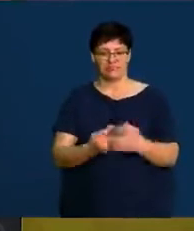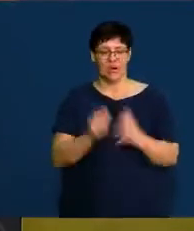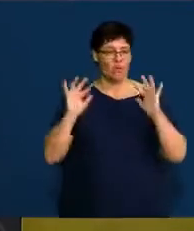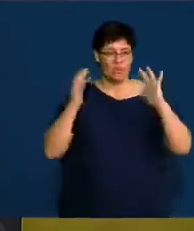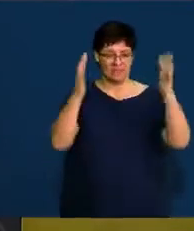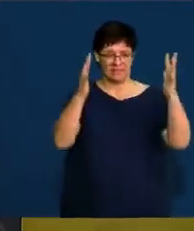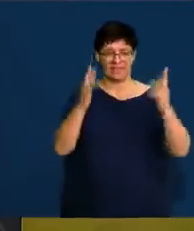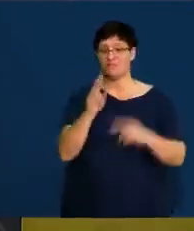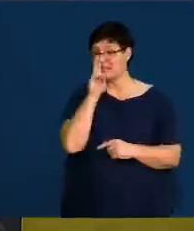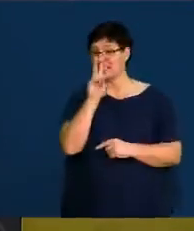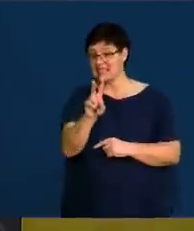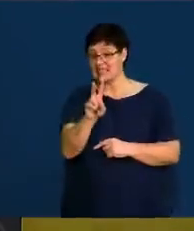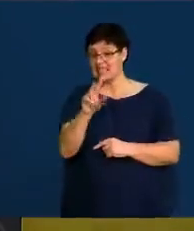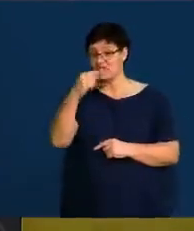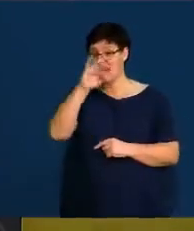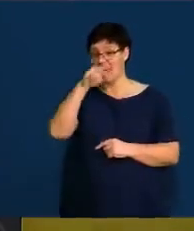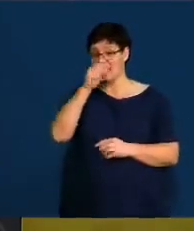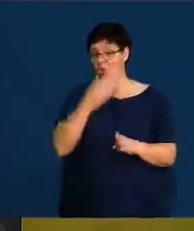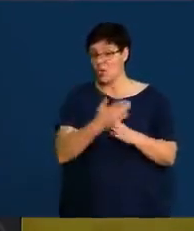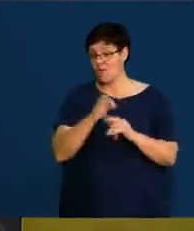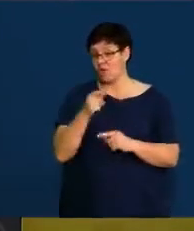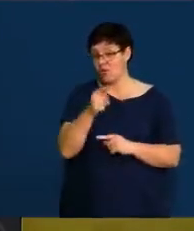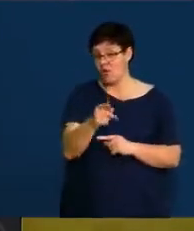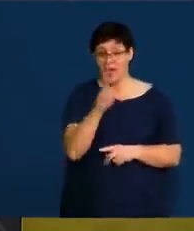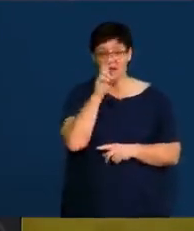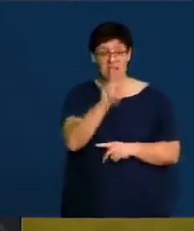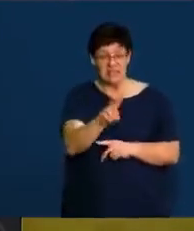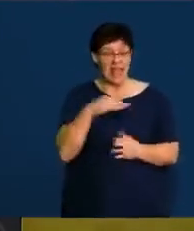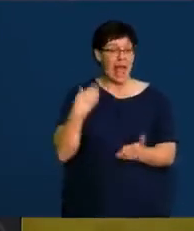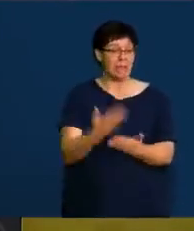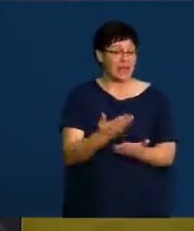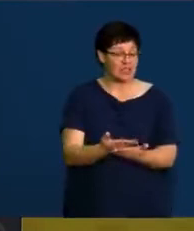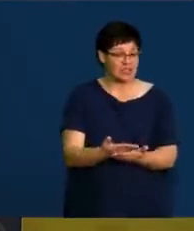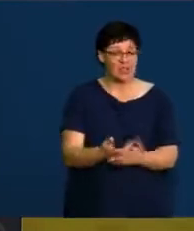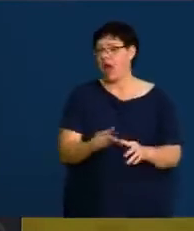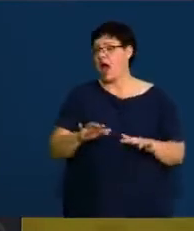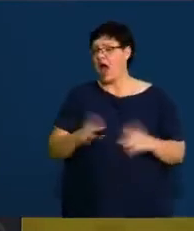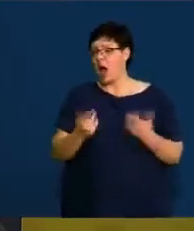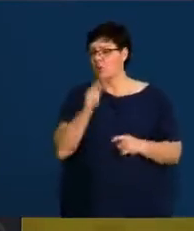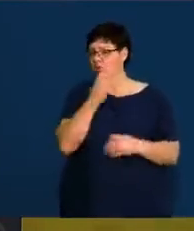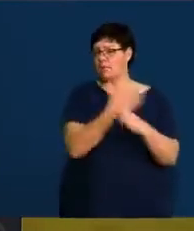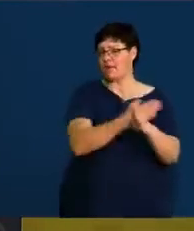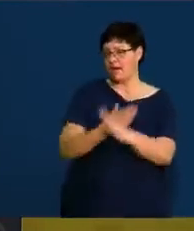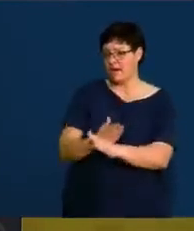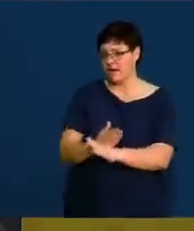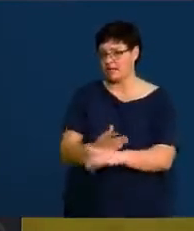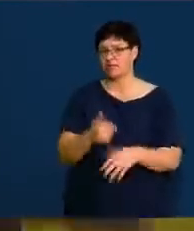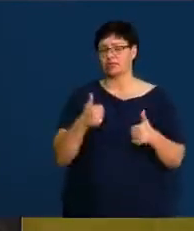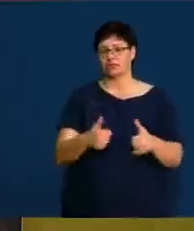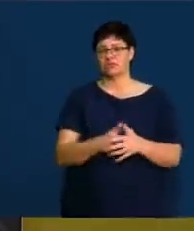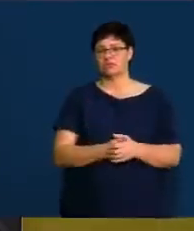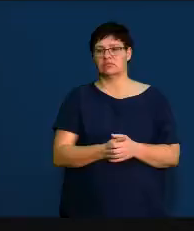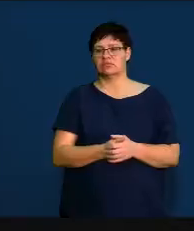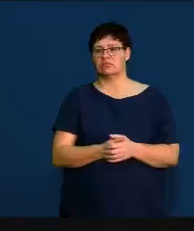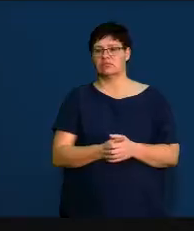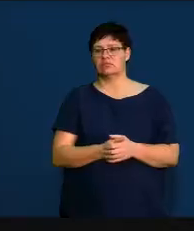guys. Can you see the GIS working for you? Can you see the applications? How do we use buffers? Good. Let's